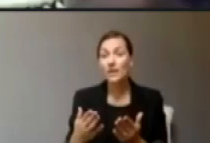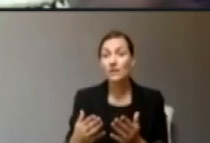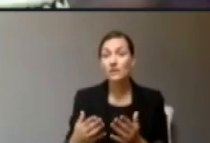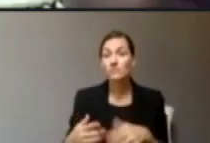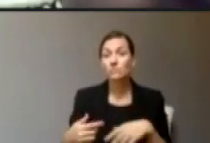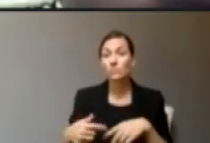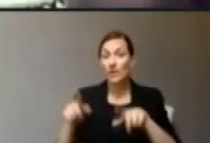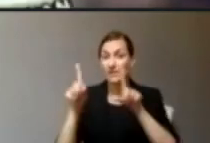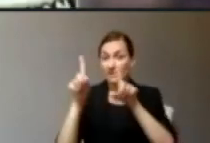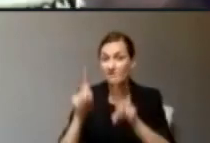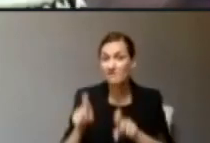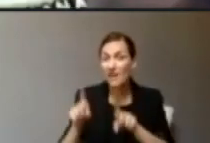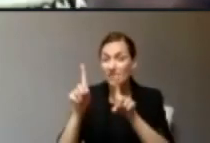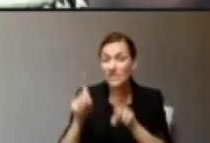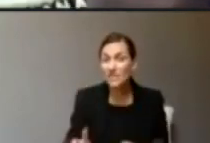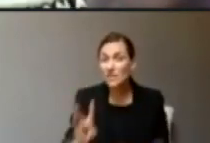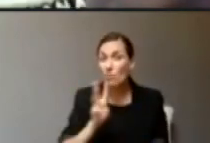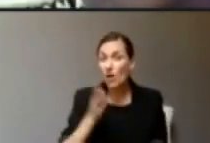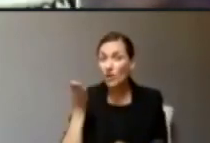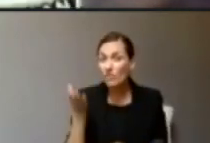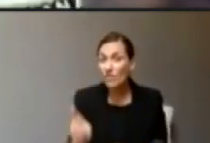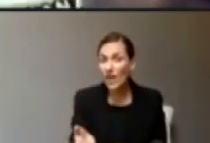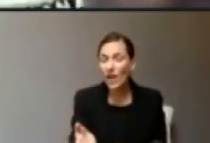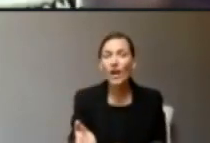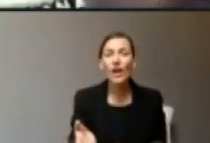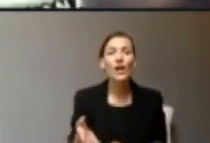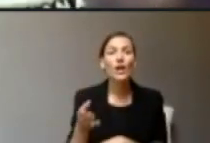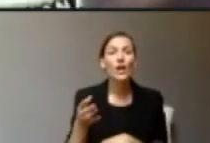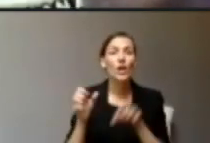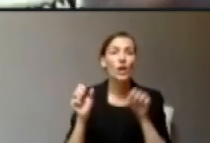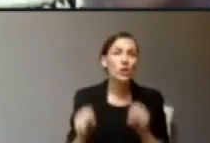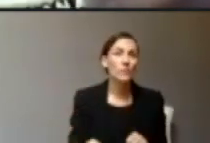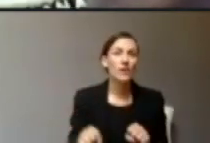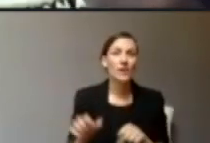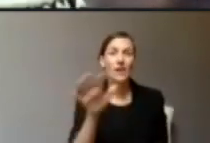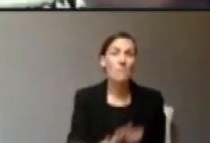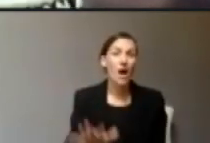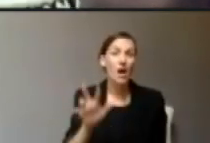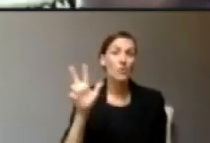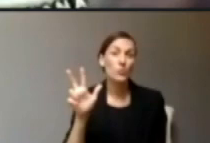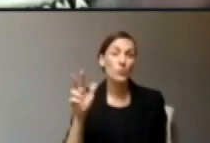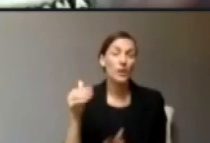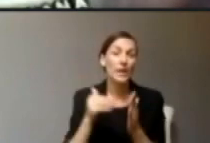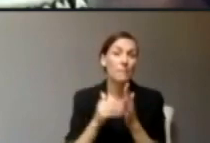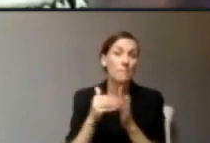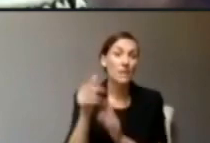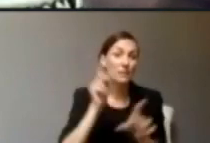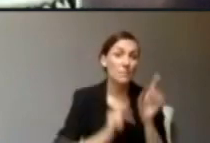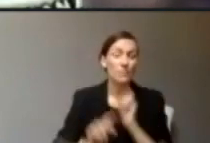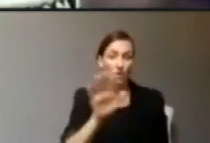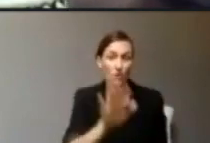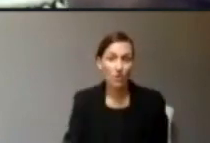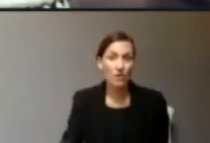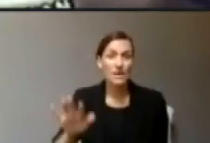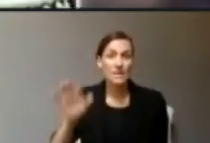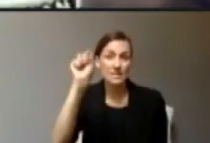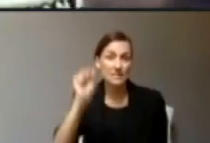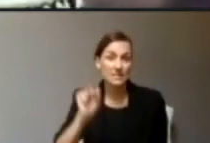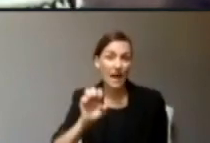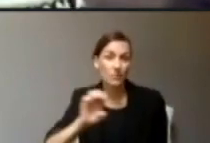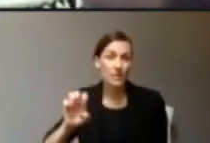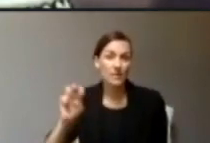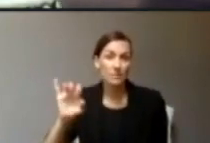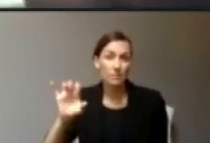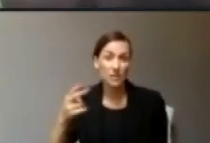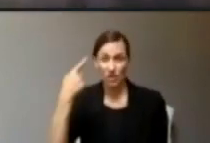you would be getting the sewage from approximately 3 million people spread all over Southeast Michigan. Obviously, if you got a positive